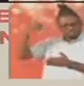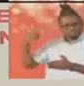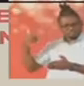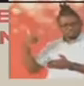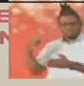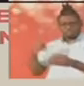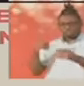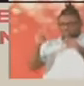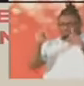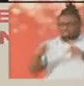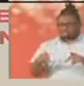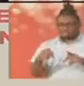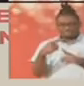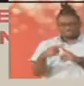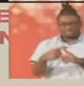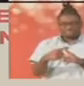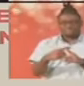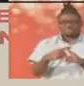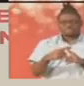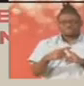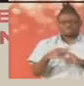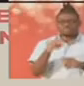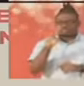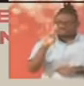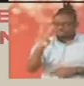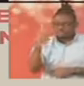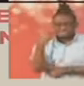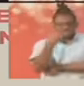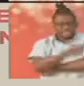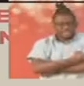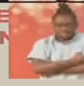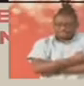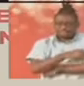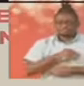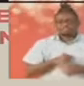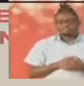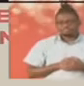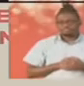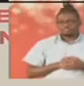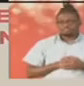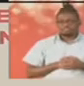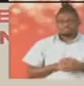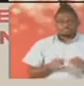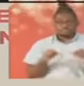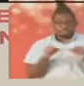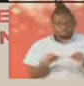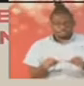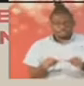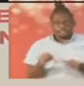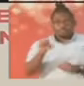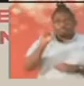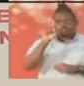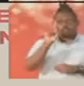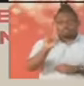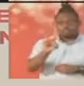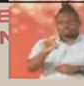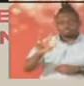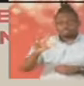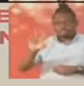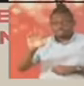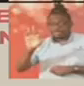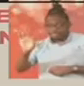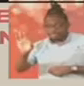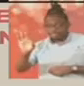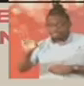testing positive in the tests conducted during that time frame. We remain at 139 fatalities, and we continue to extend our